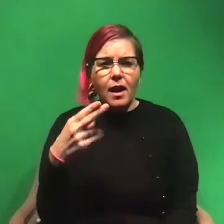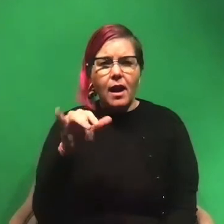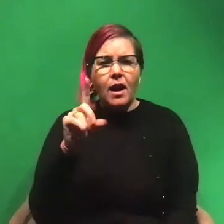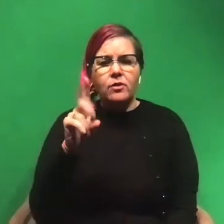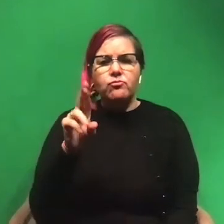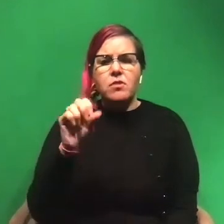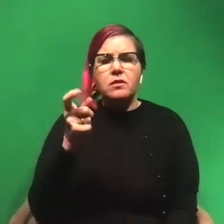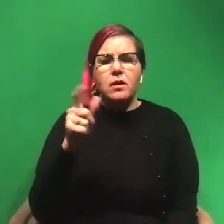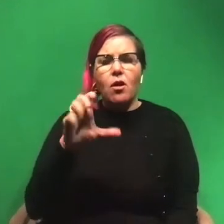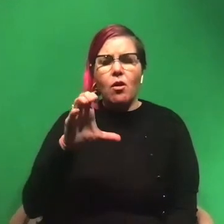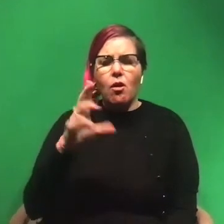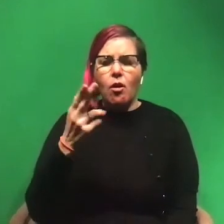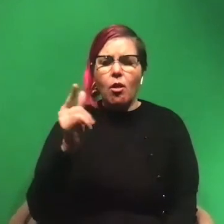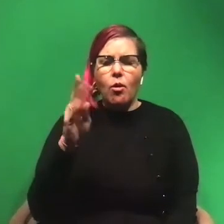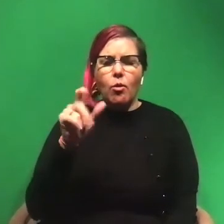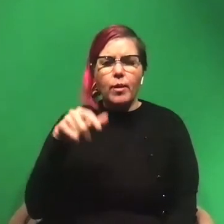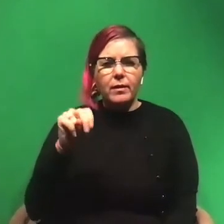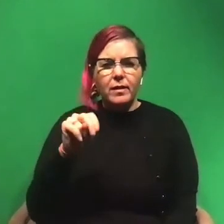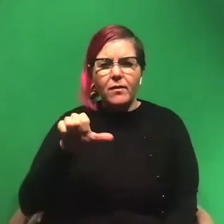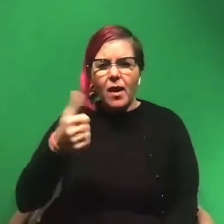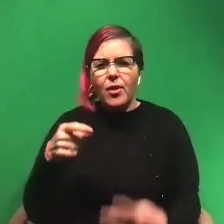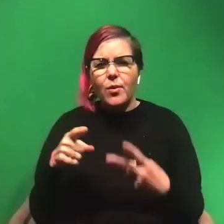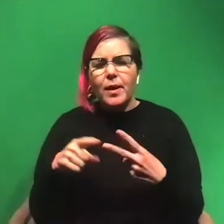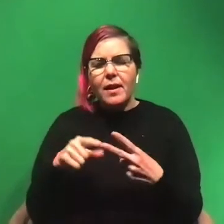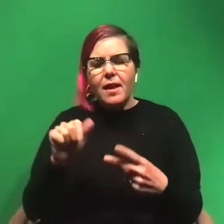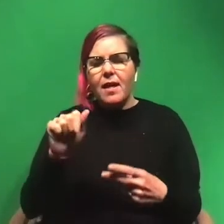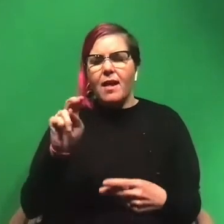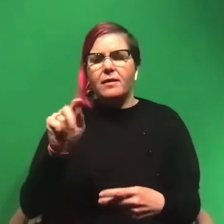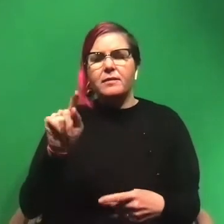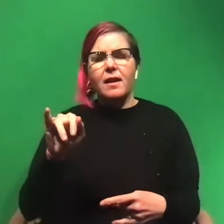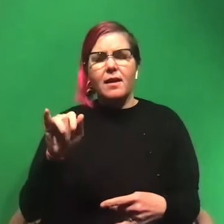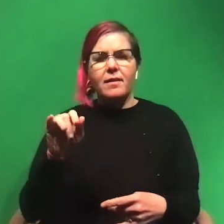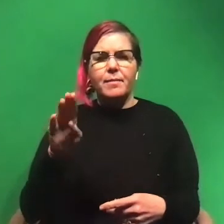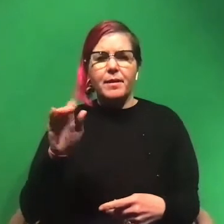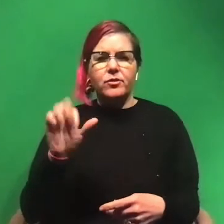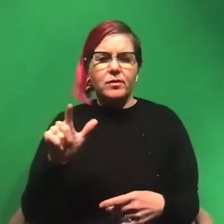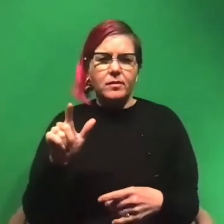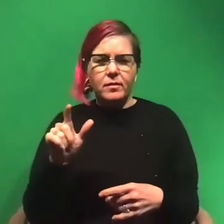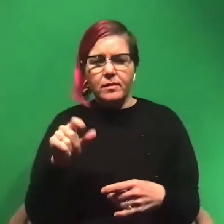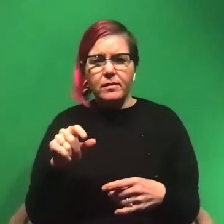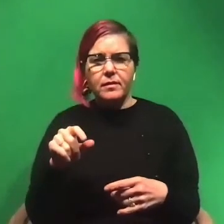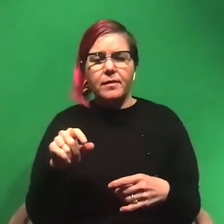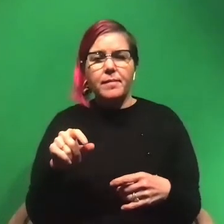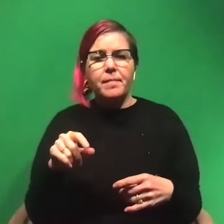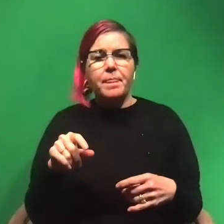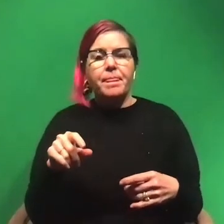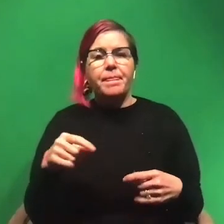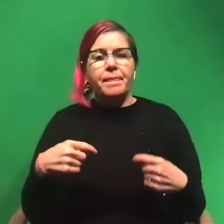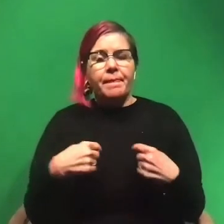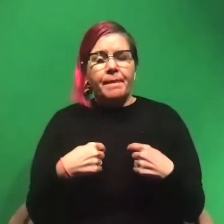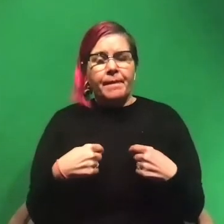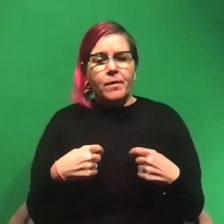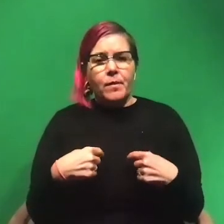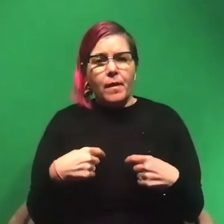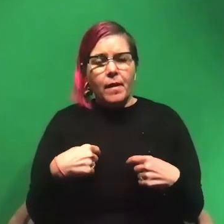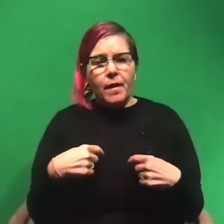hydroxychloroquine and the other antibacterial. That antibacterial the azithromycin is what we take if we're